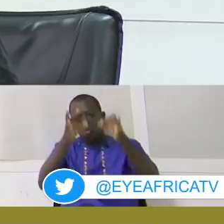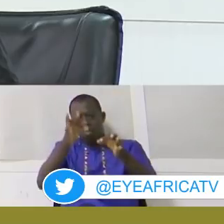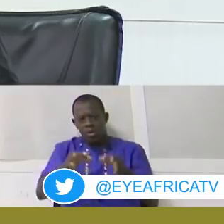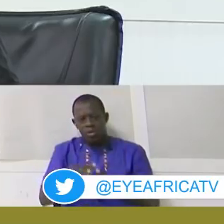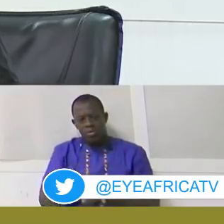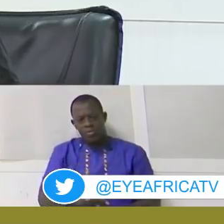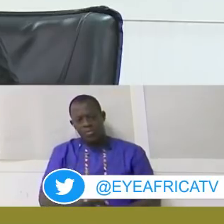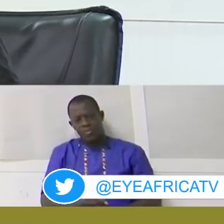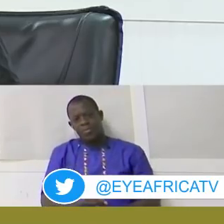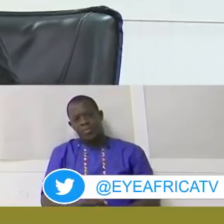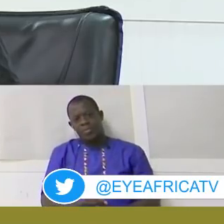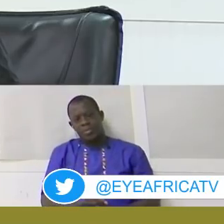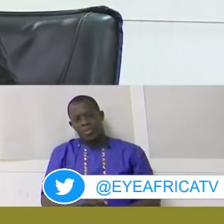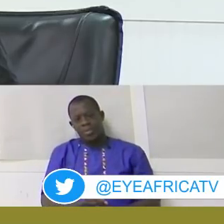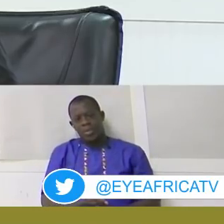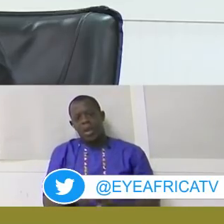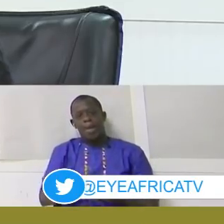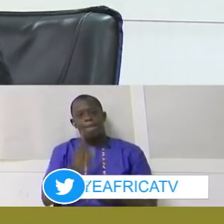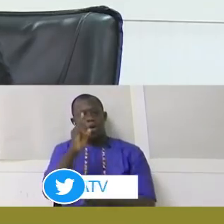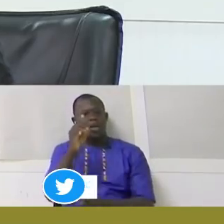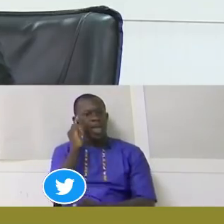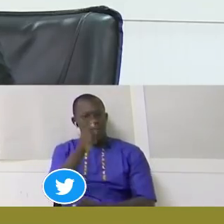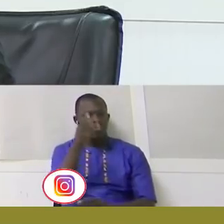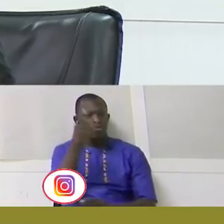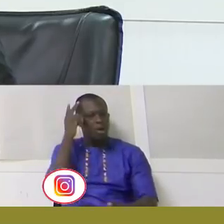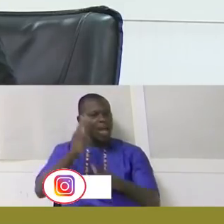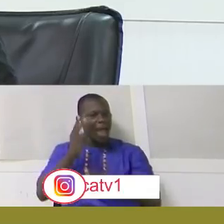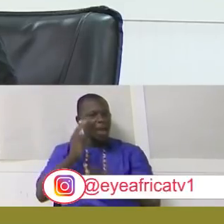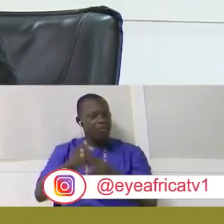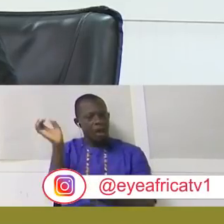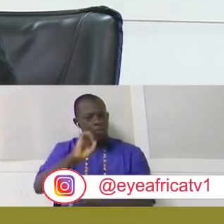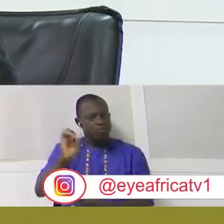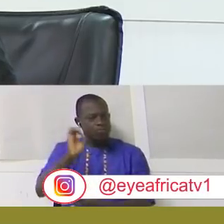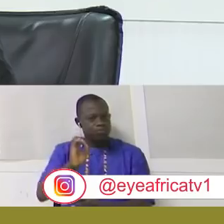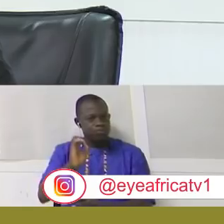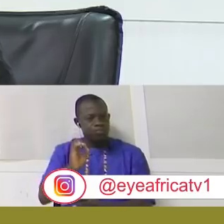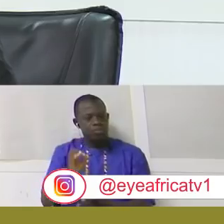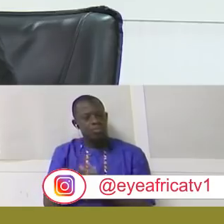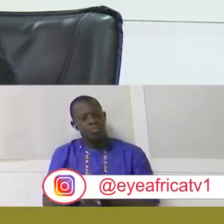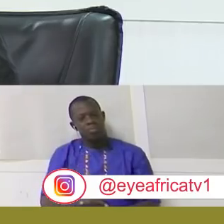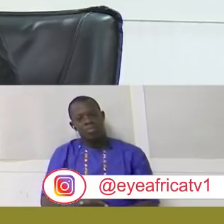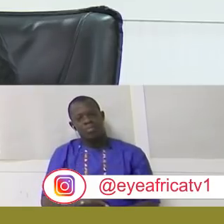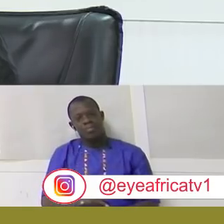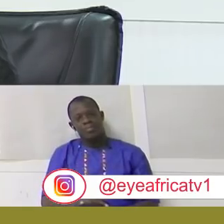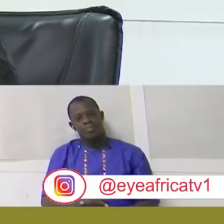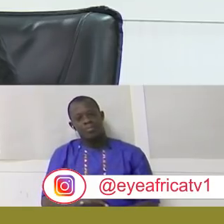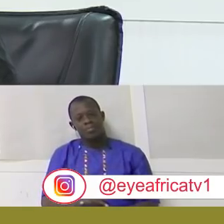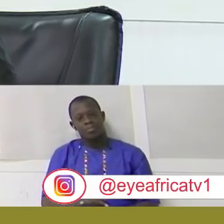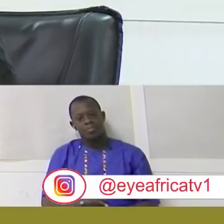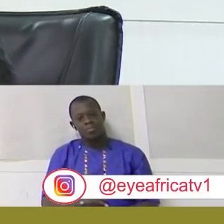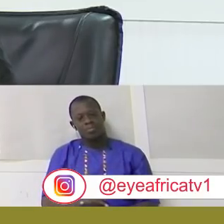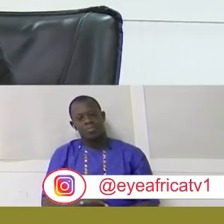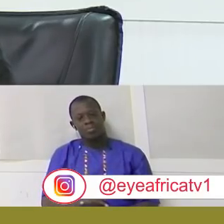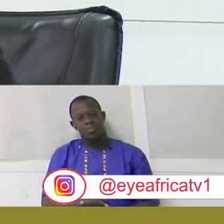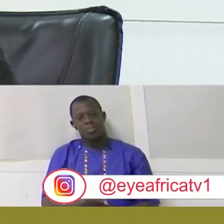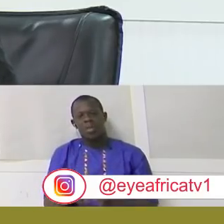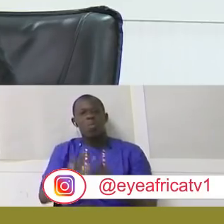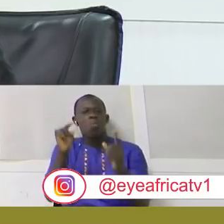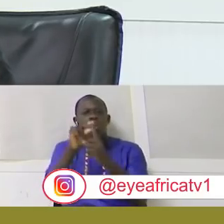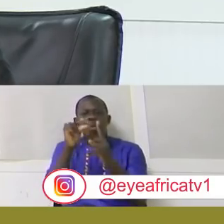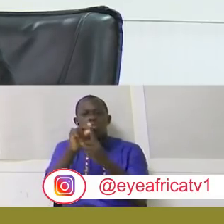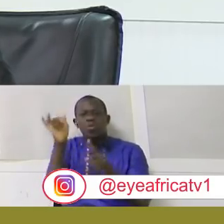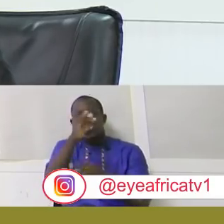I am now taking Yaayame to court. Why suma moytu wut. But if I am not careful. I was threatening